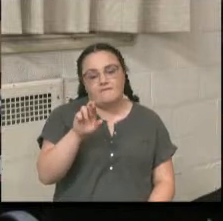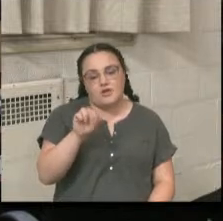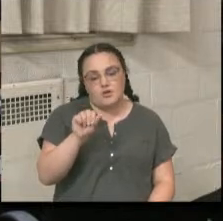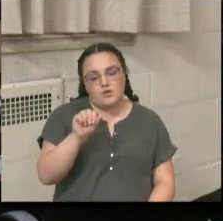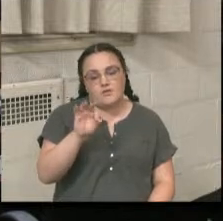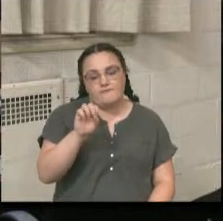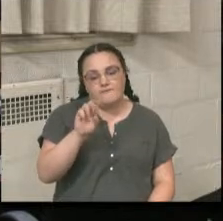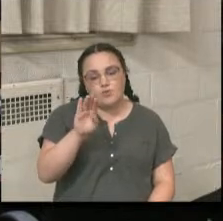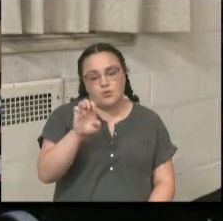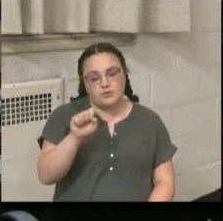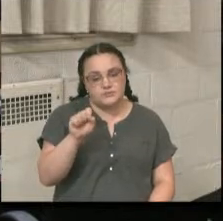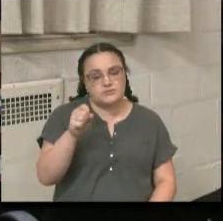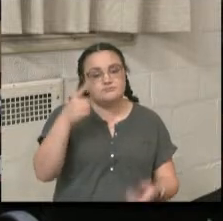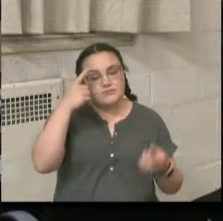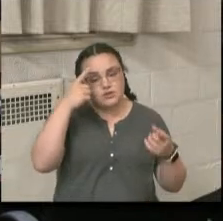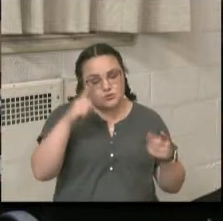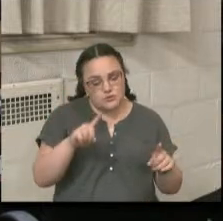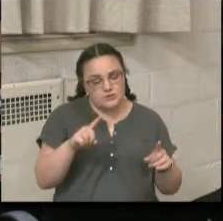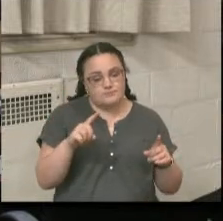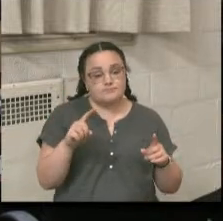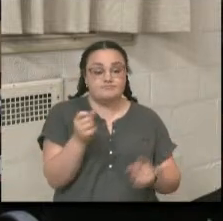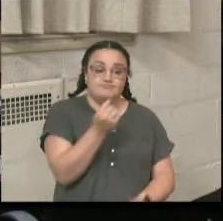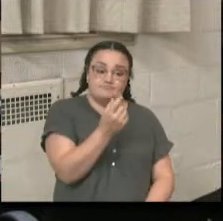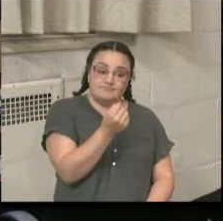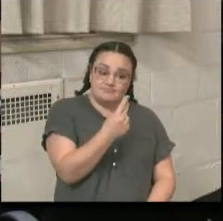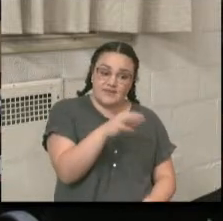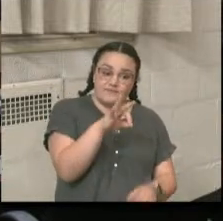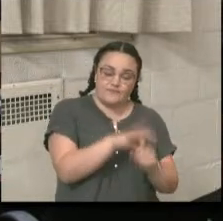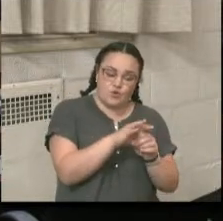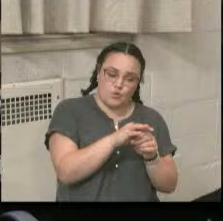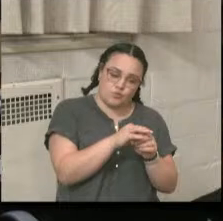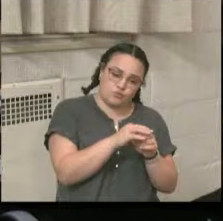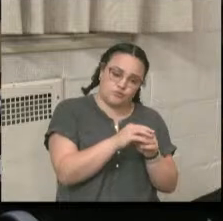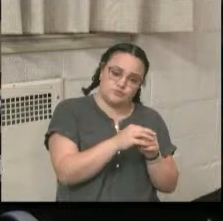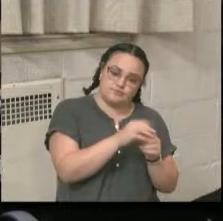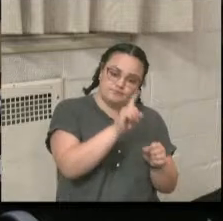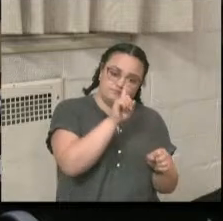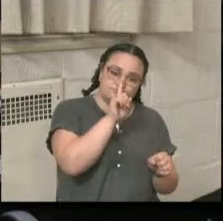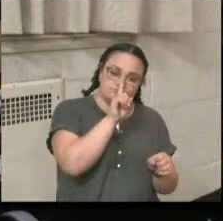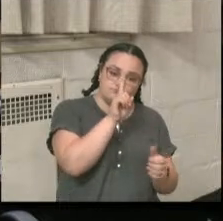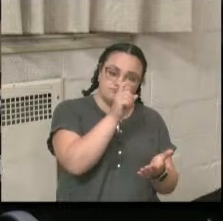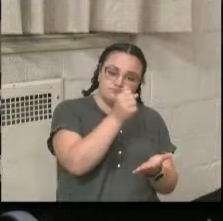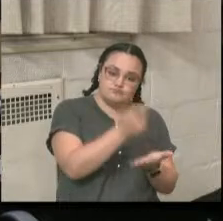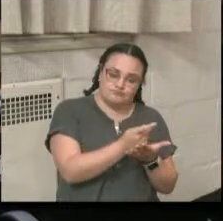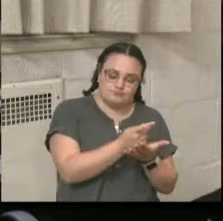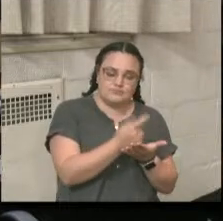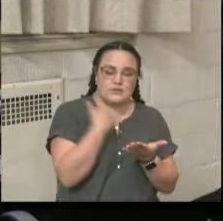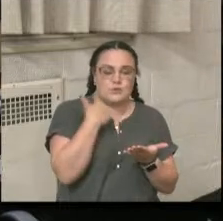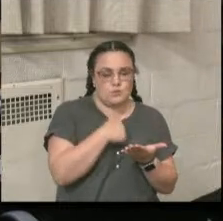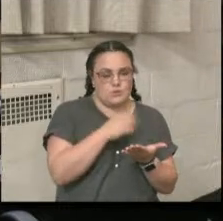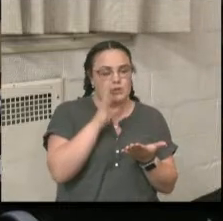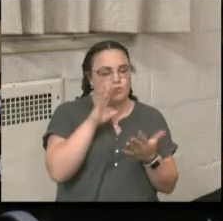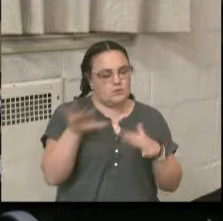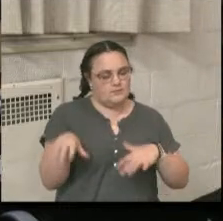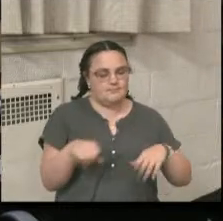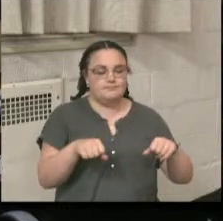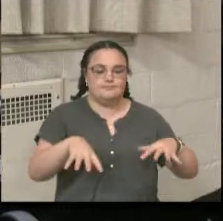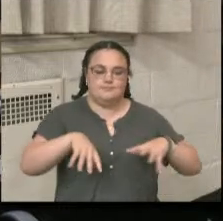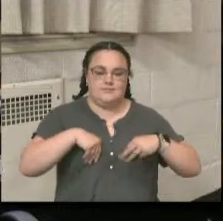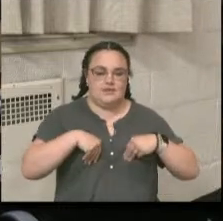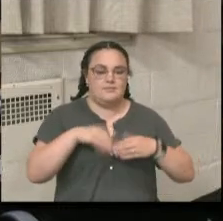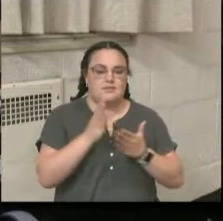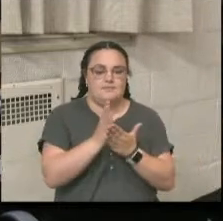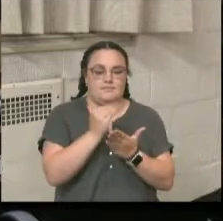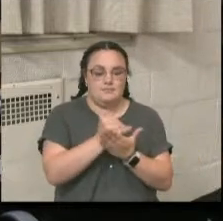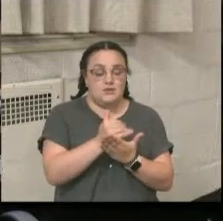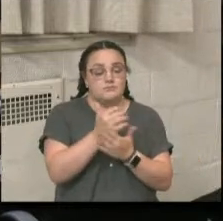Mrs. Bickensberry? Aye. With 11 votes in the affirmative, 1 abstention, the motion carries to adopt the budget. Superintendent